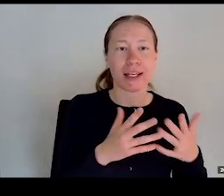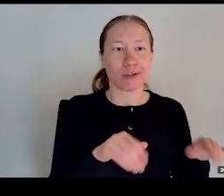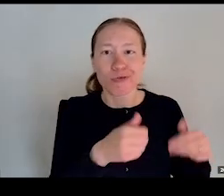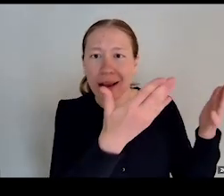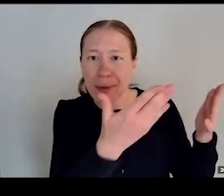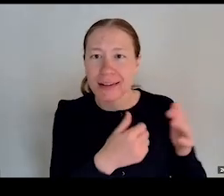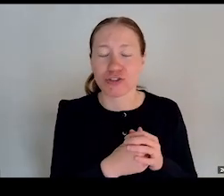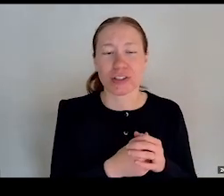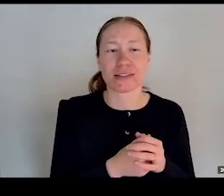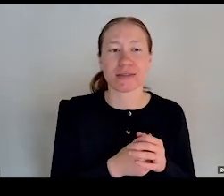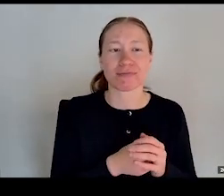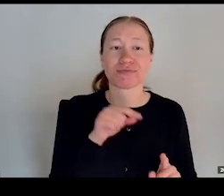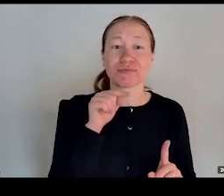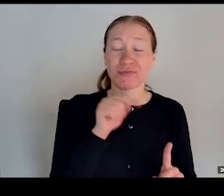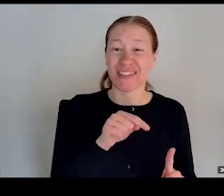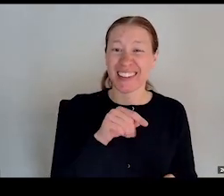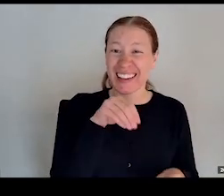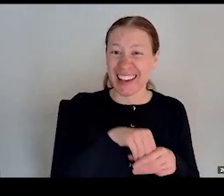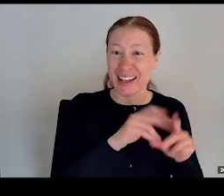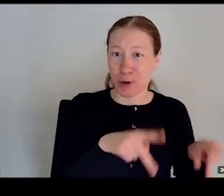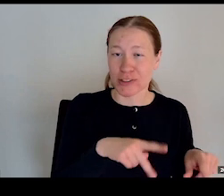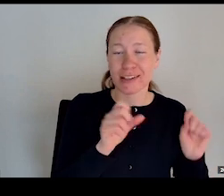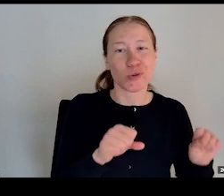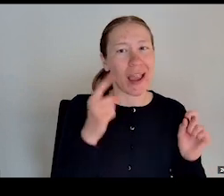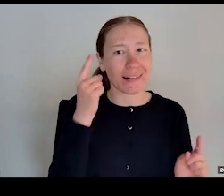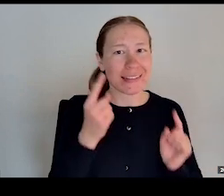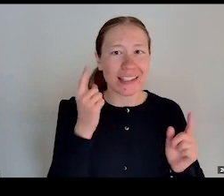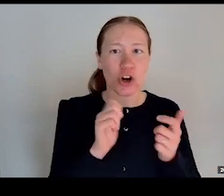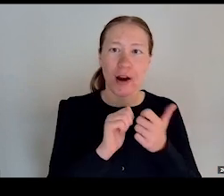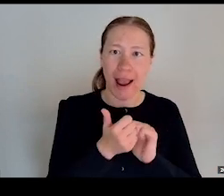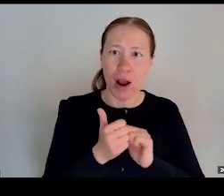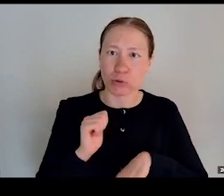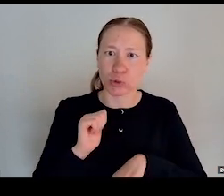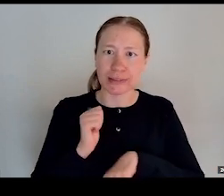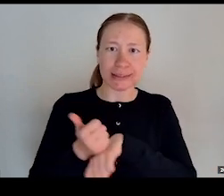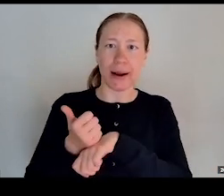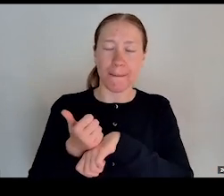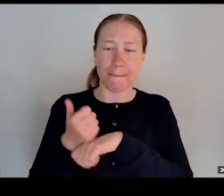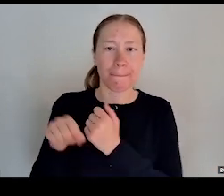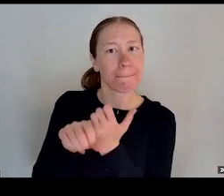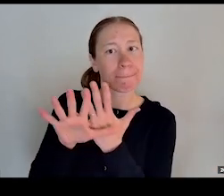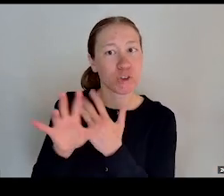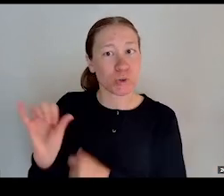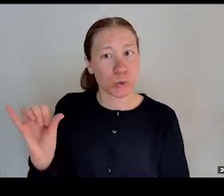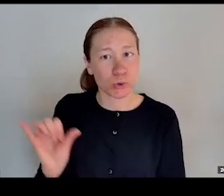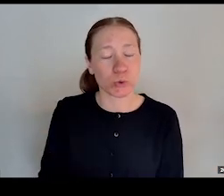if you're hosting one in person, please consider ways that it can also be provided in a virtual format for individuals who are unable to attend for